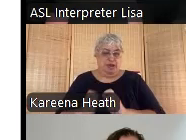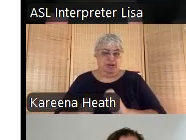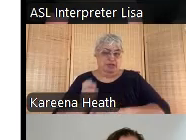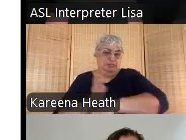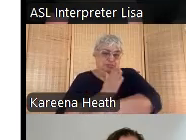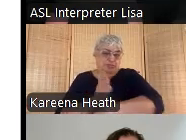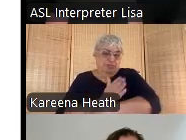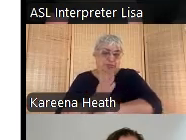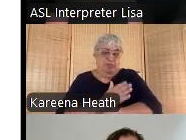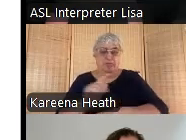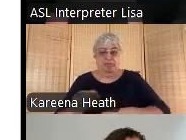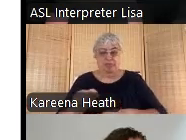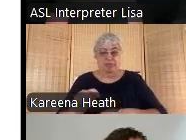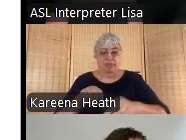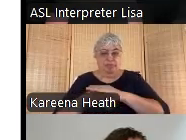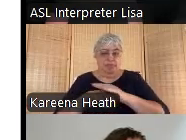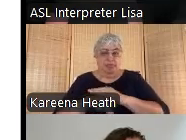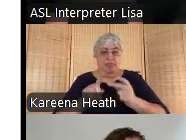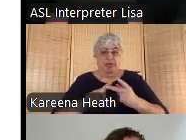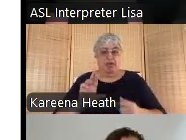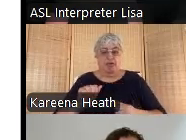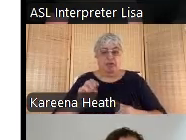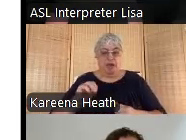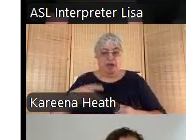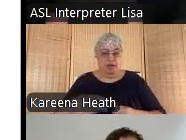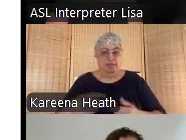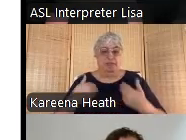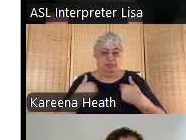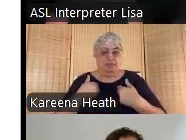a bathroom made accessible or a ramp or something like that.